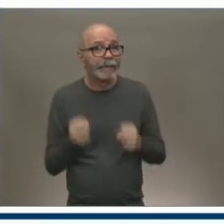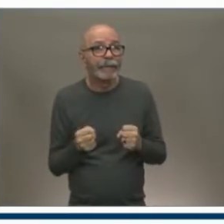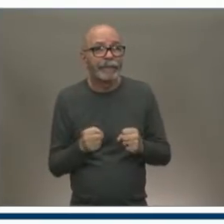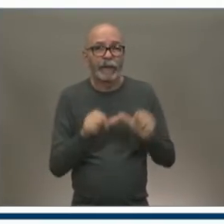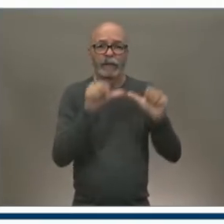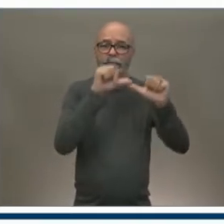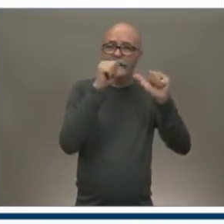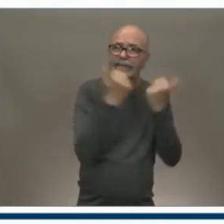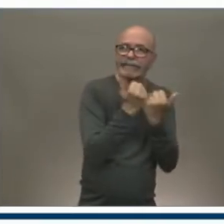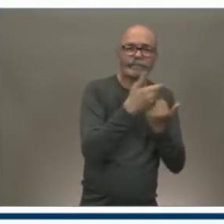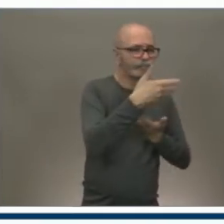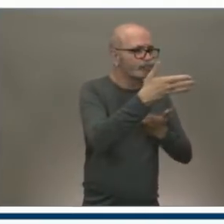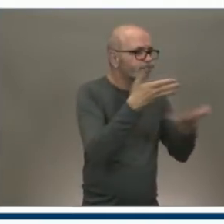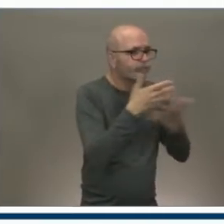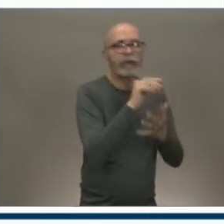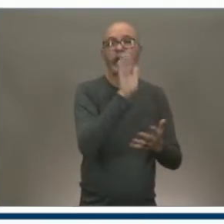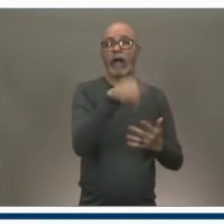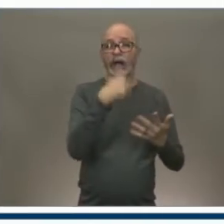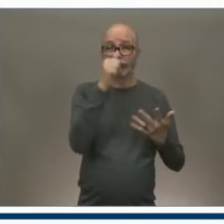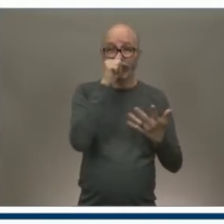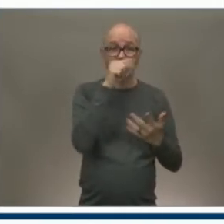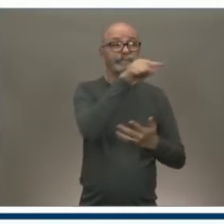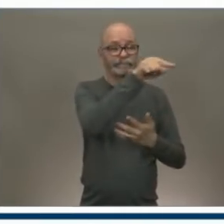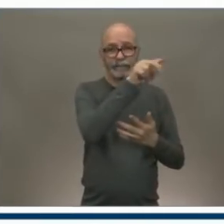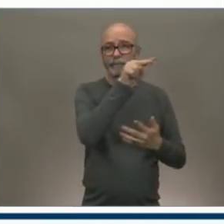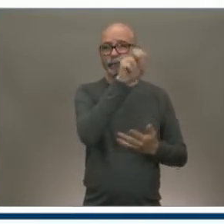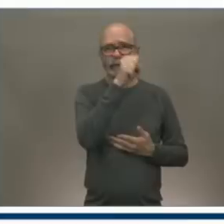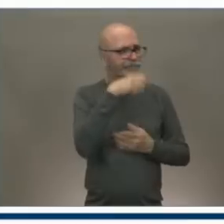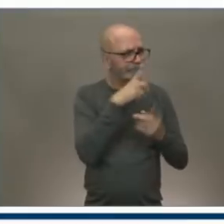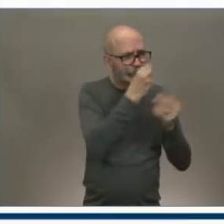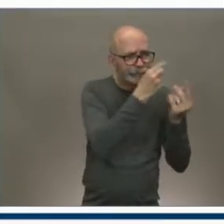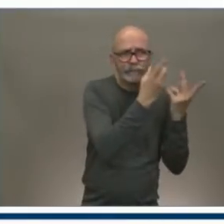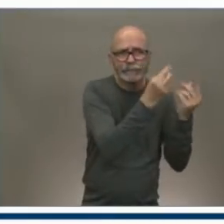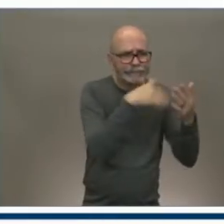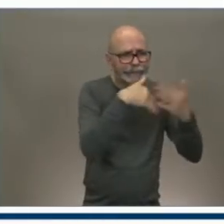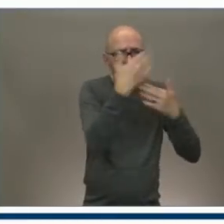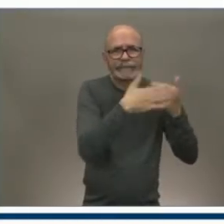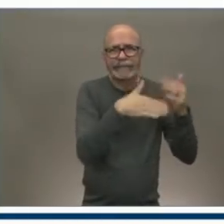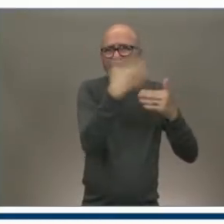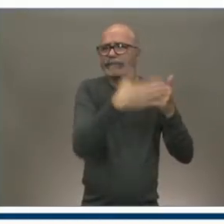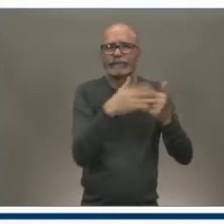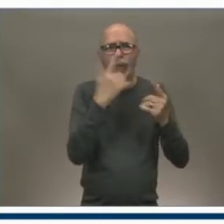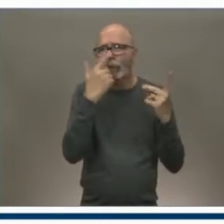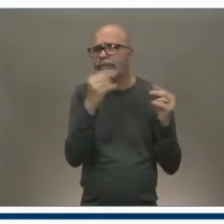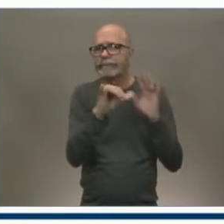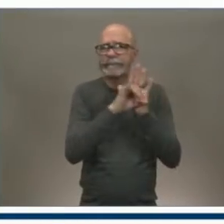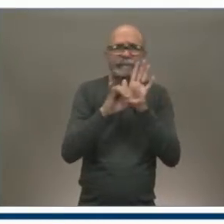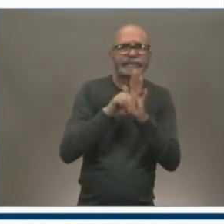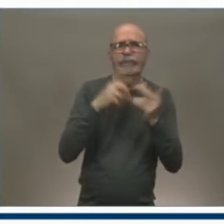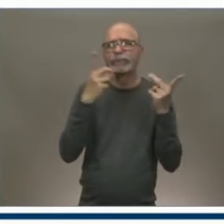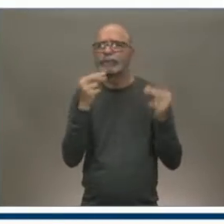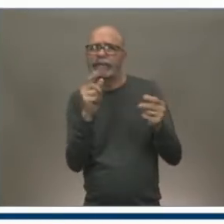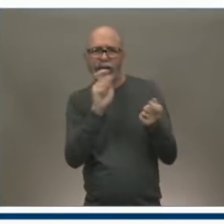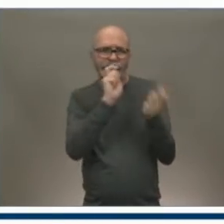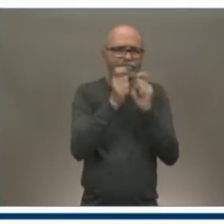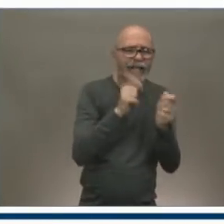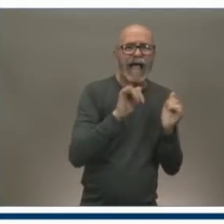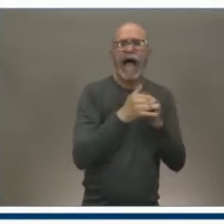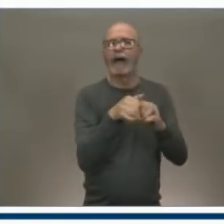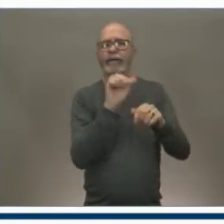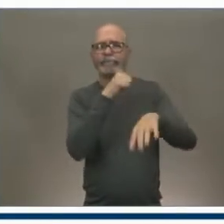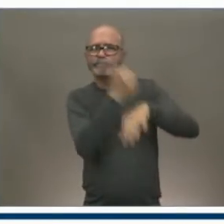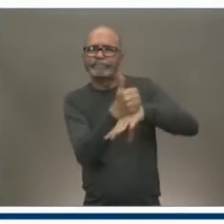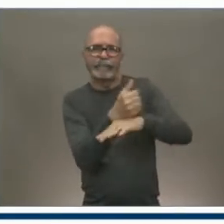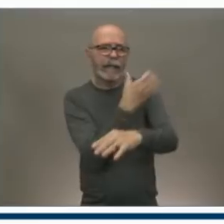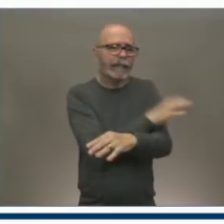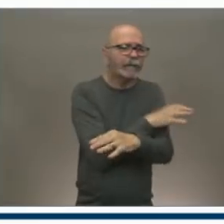their connections, as well as how we work with them to identify opportunities opportunities for community clinics. Next